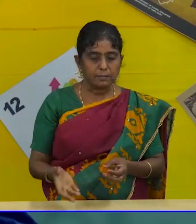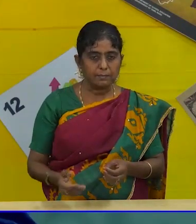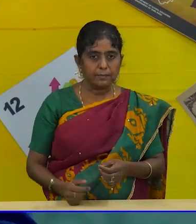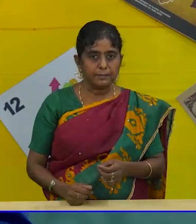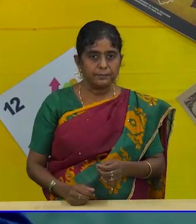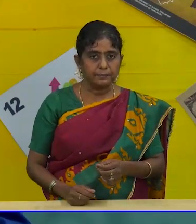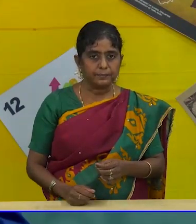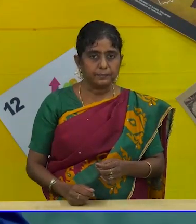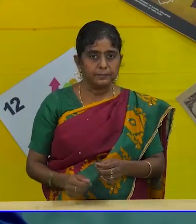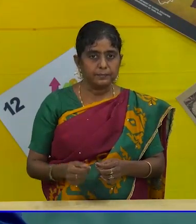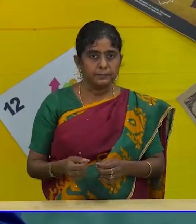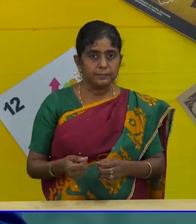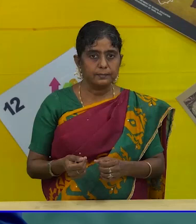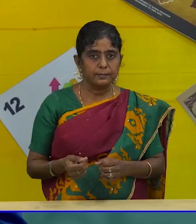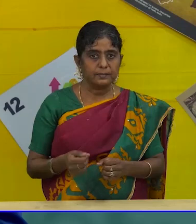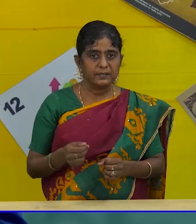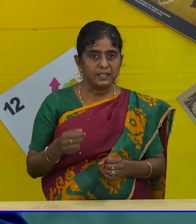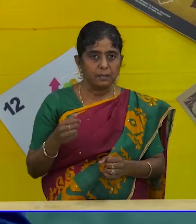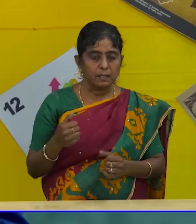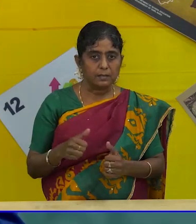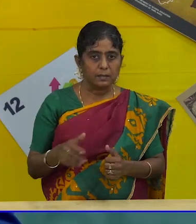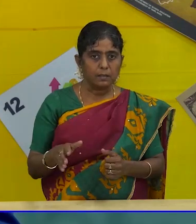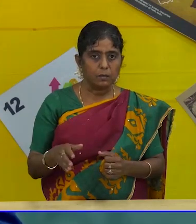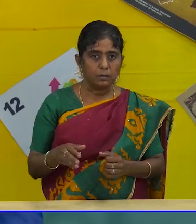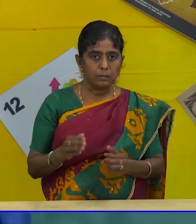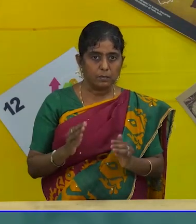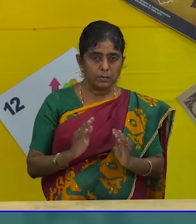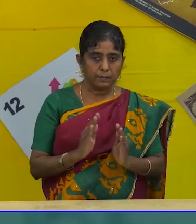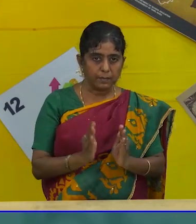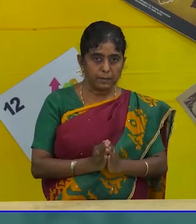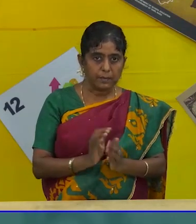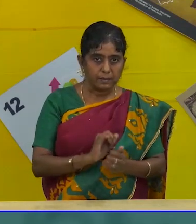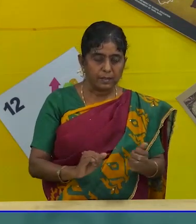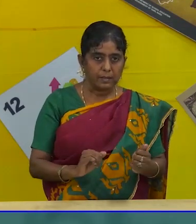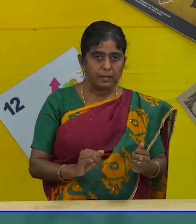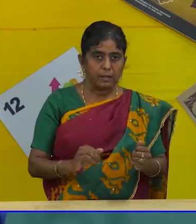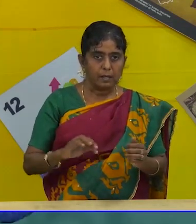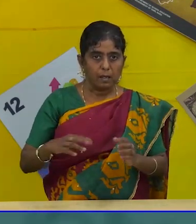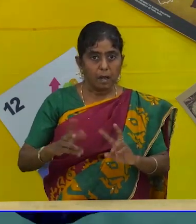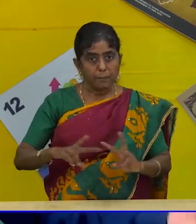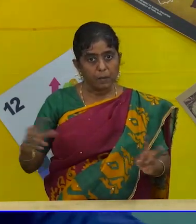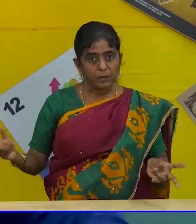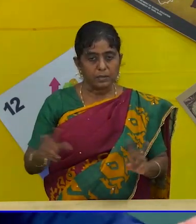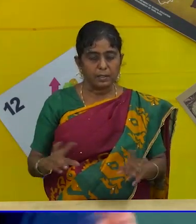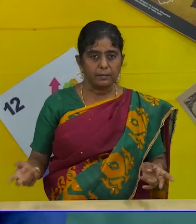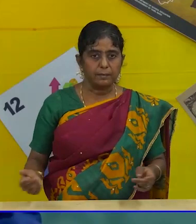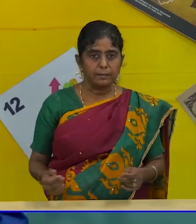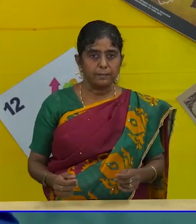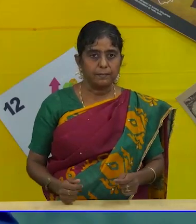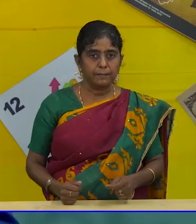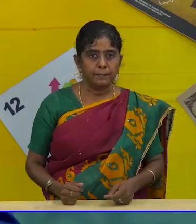it was told by the teachers. But actual concept is, you are subtracting minus 9 by 5 on both the